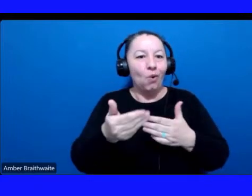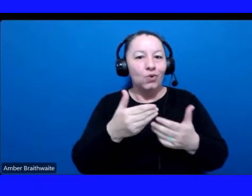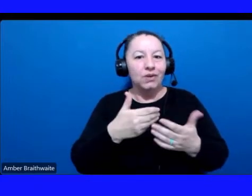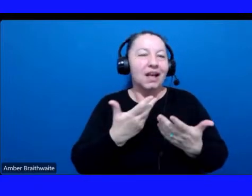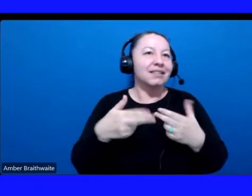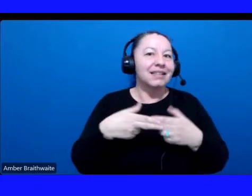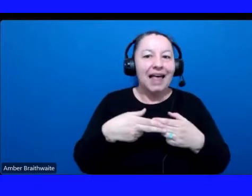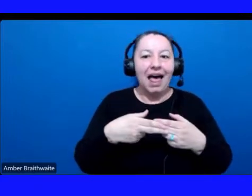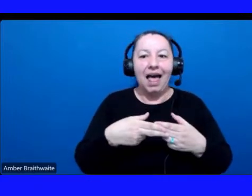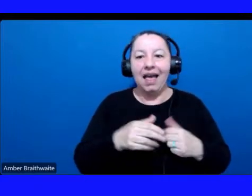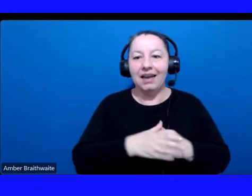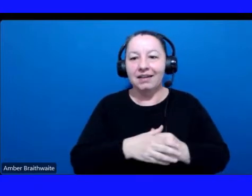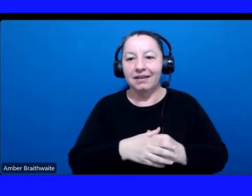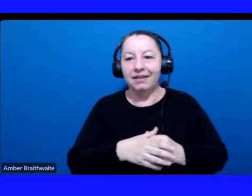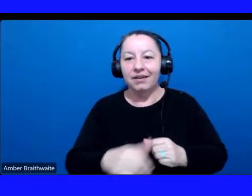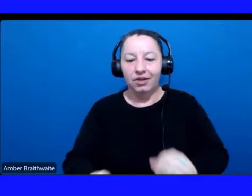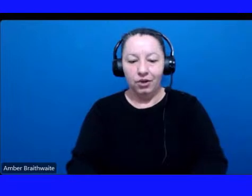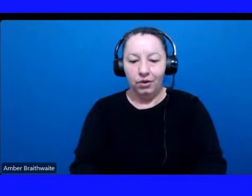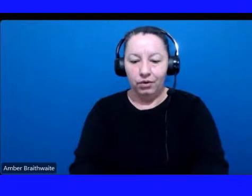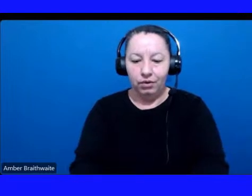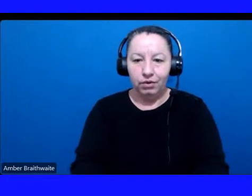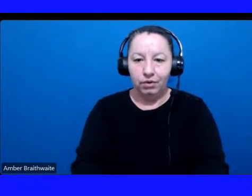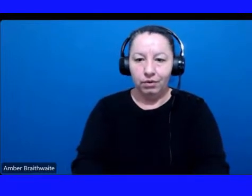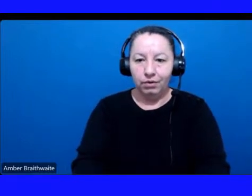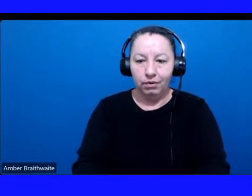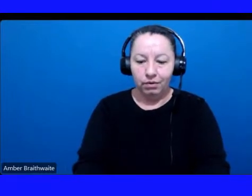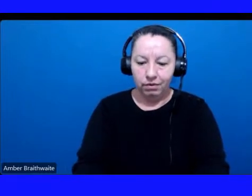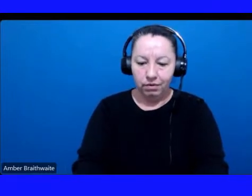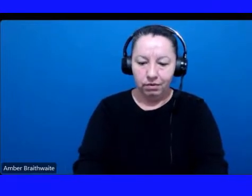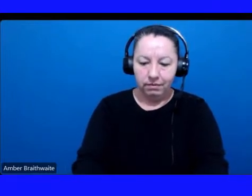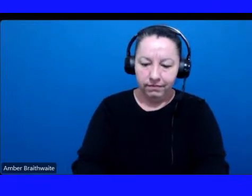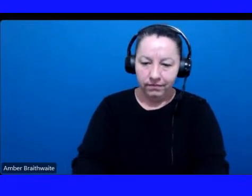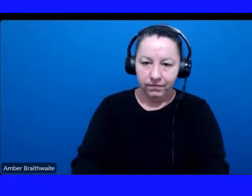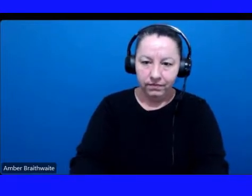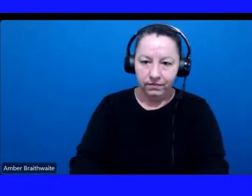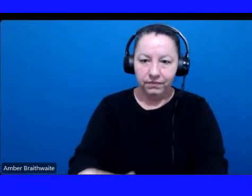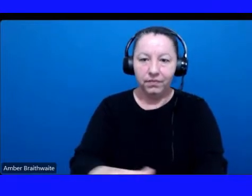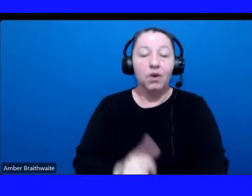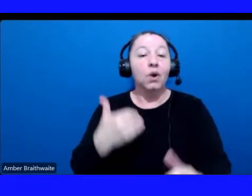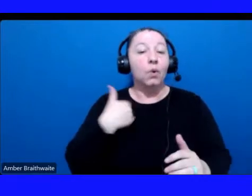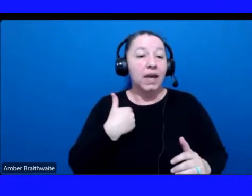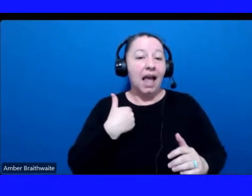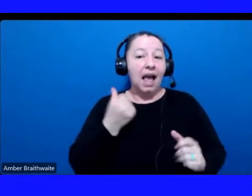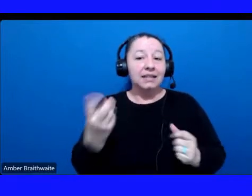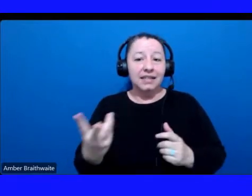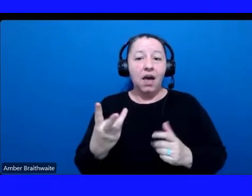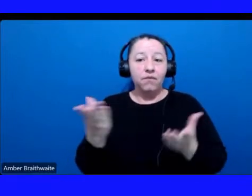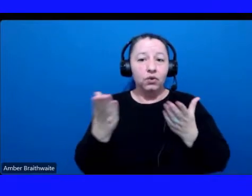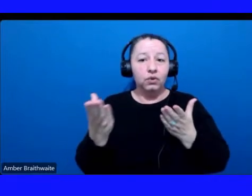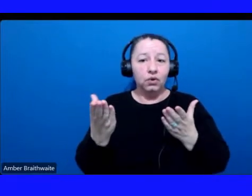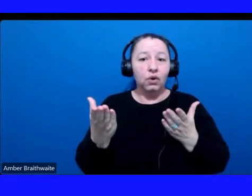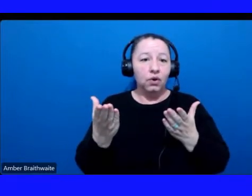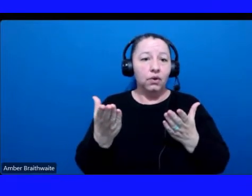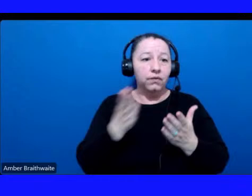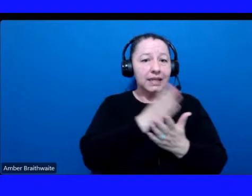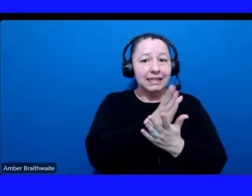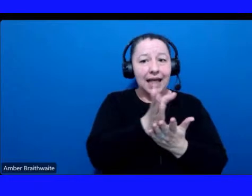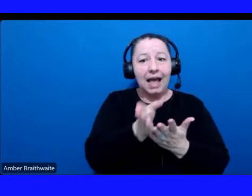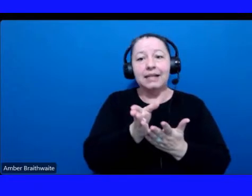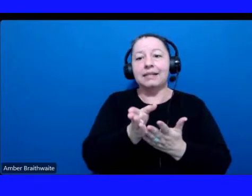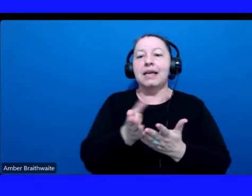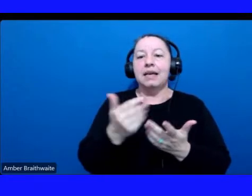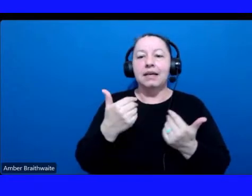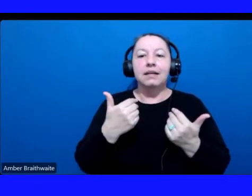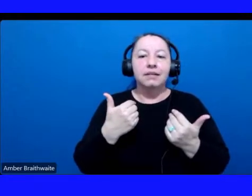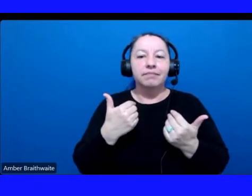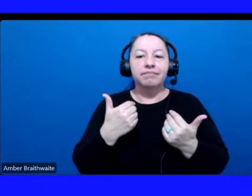care, specifically looking at decreasing the utilization of unnecessary tests. Peri-op, we've been working for a